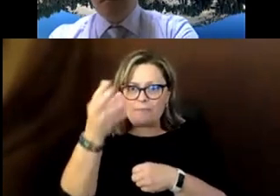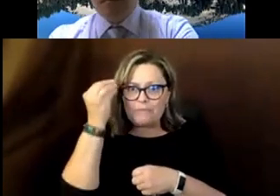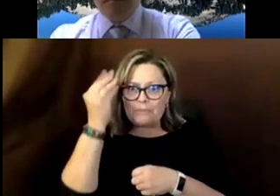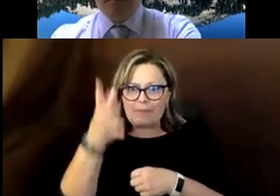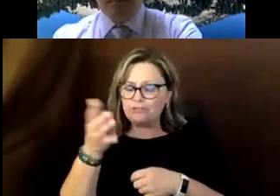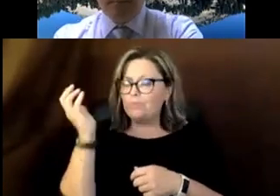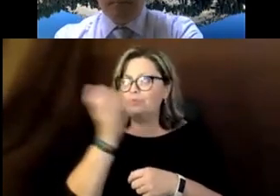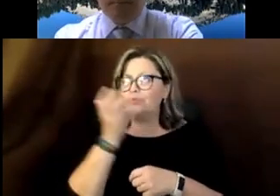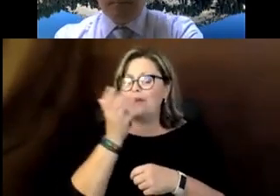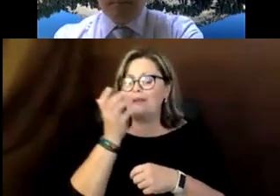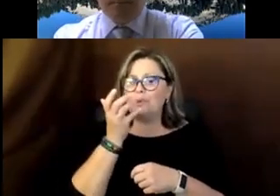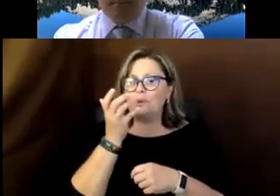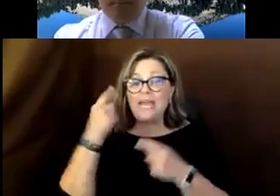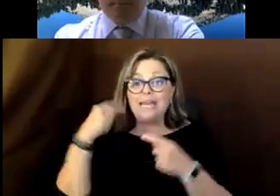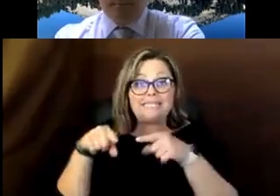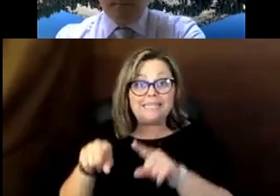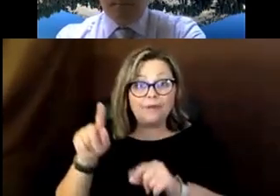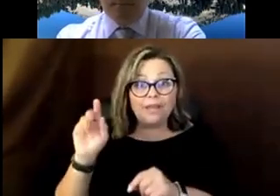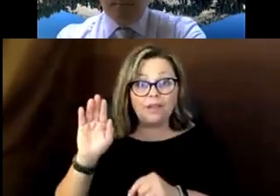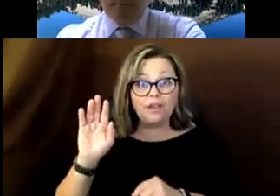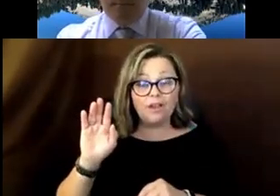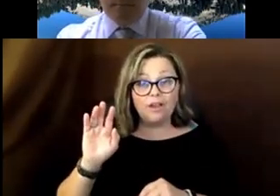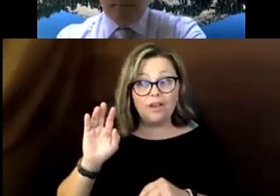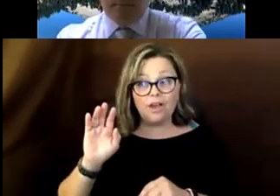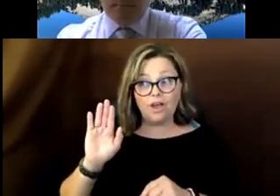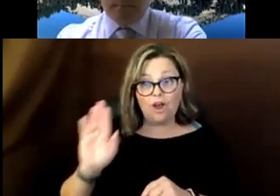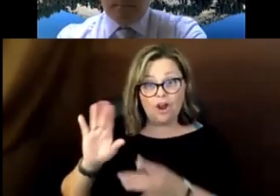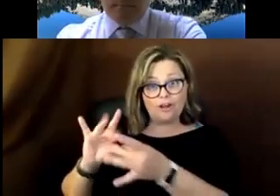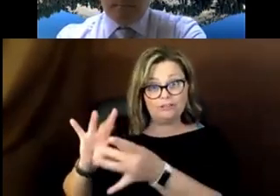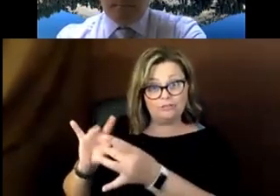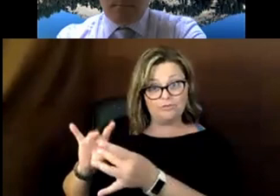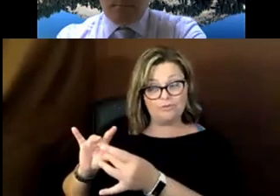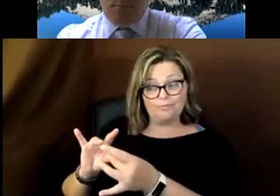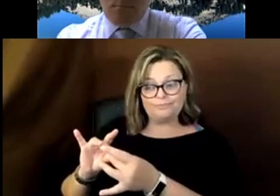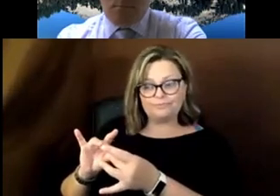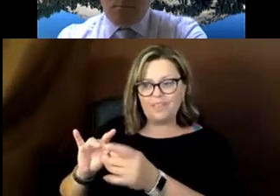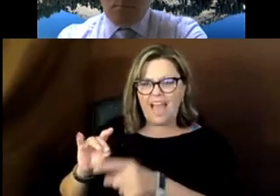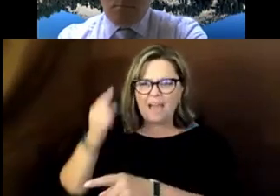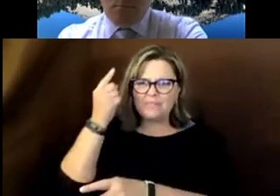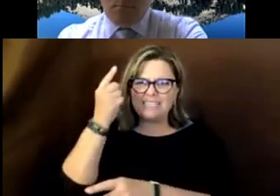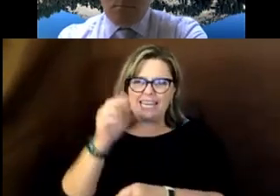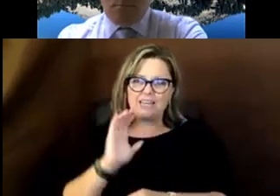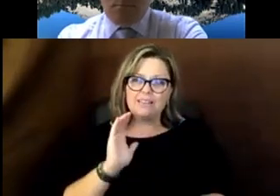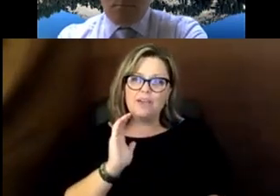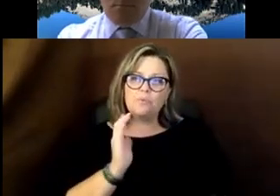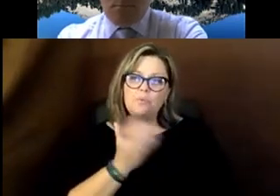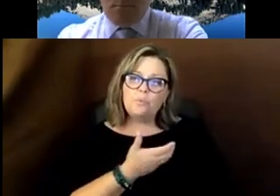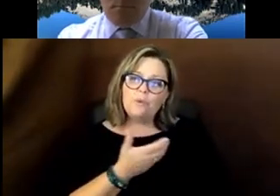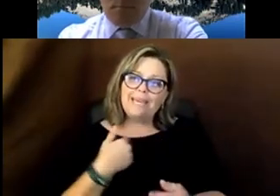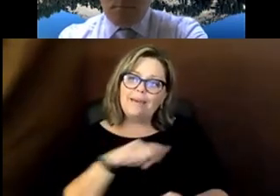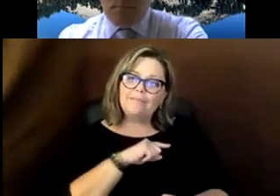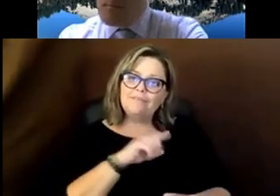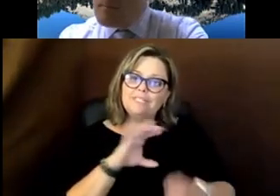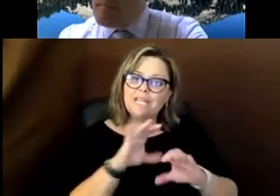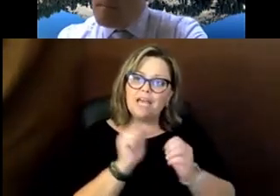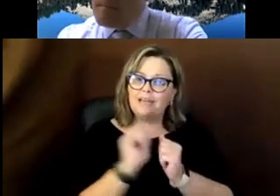was talking, I was thinking about how we are doing things on such a small scale. You probably have all heard about Everhart Village,